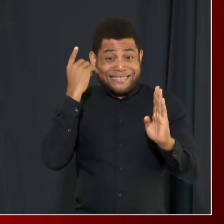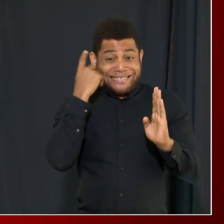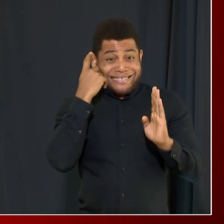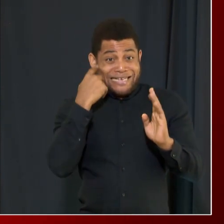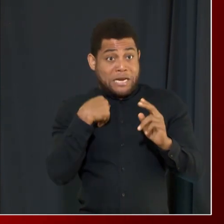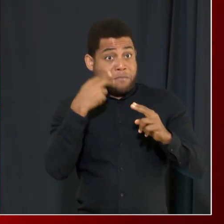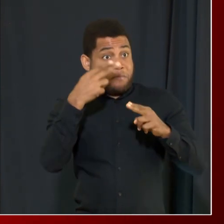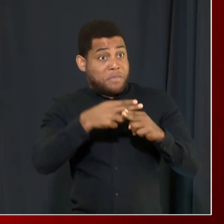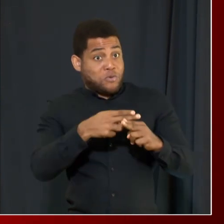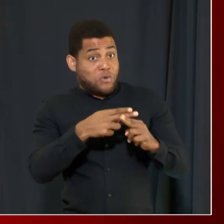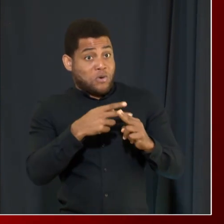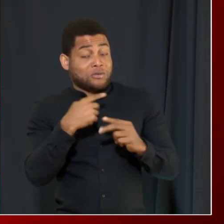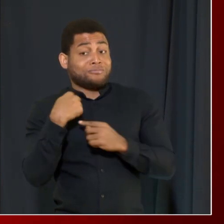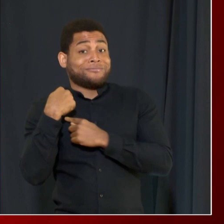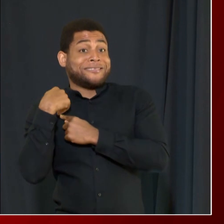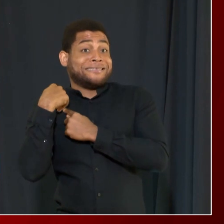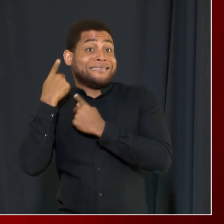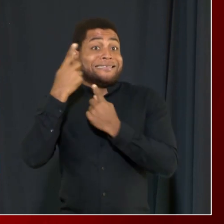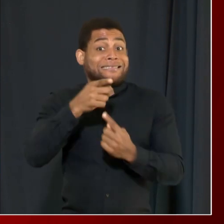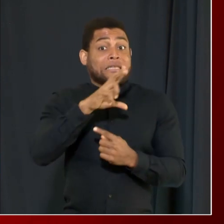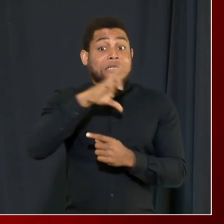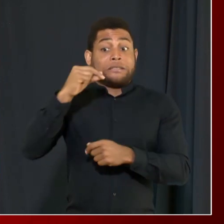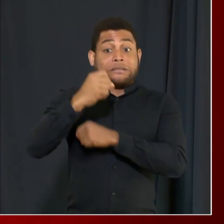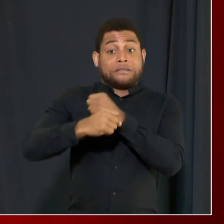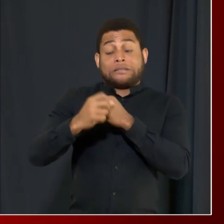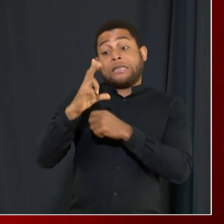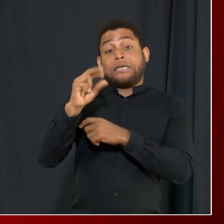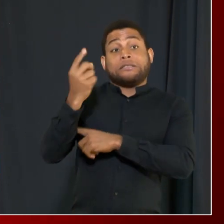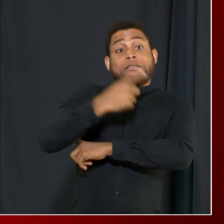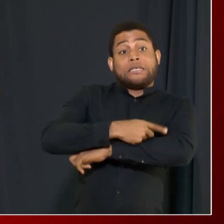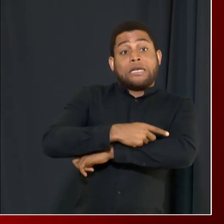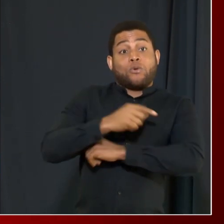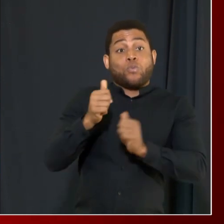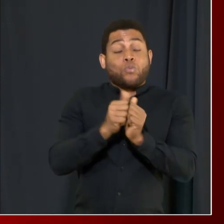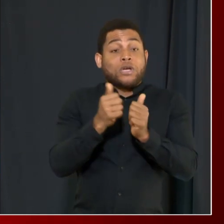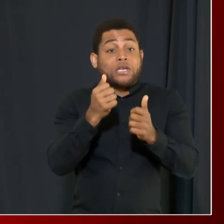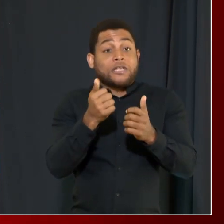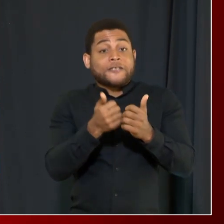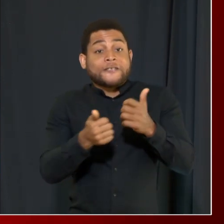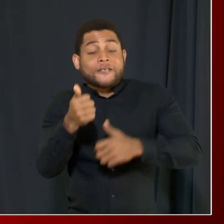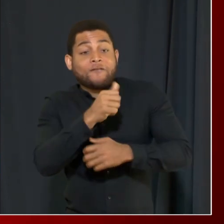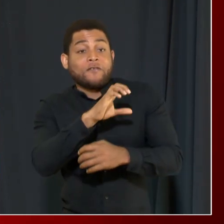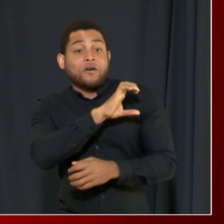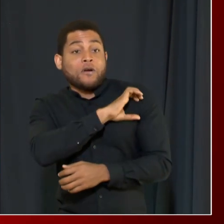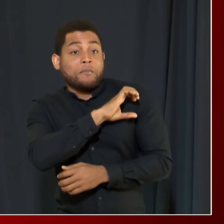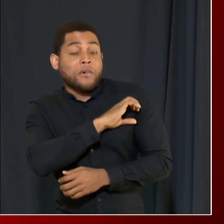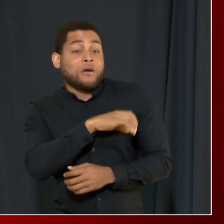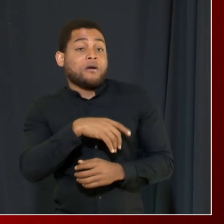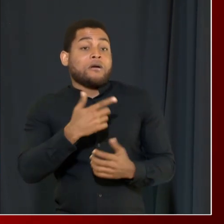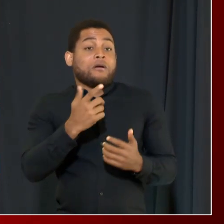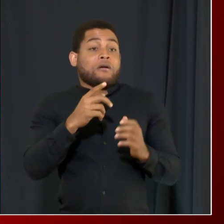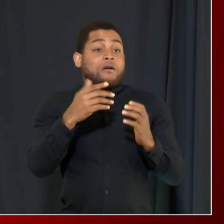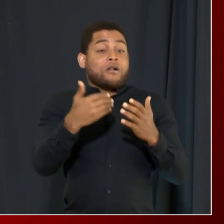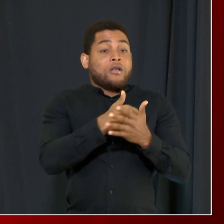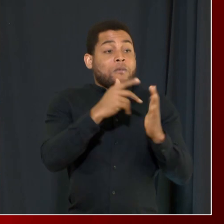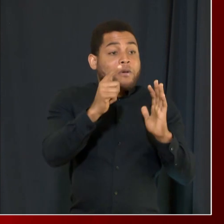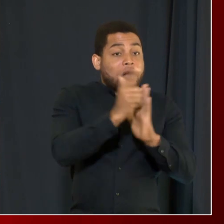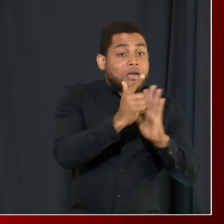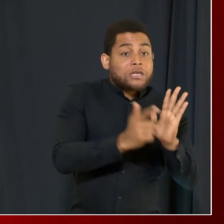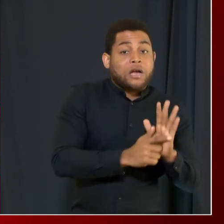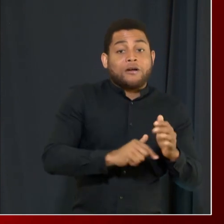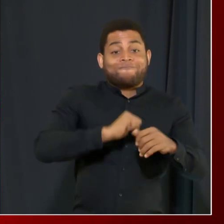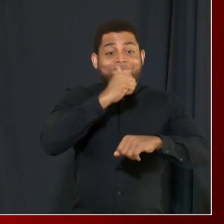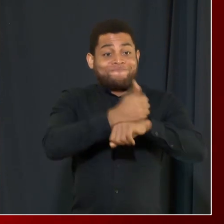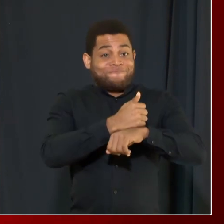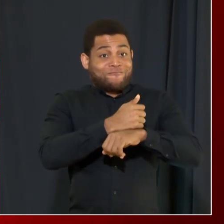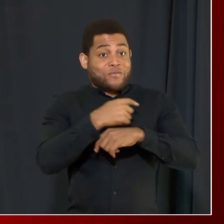the past 30 days in which we've had Chief Smith and new legislation. And so in the past 30 days as